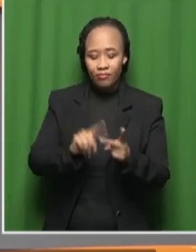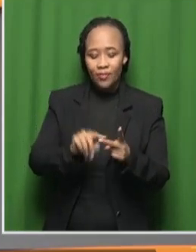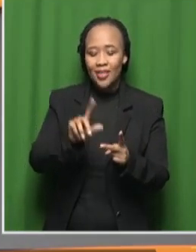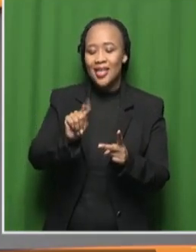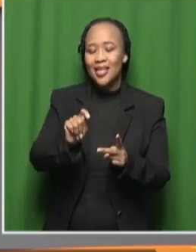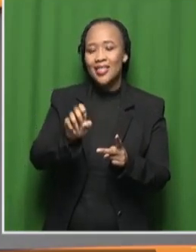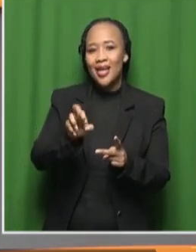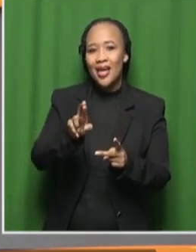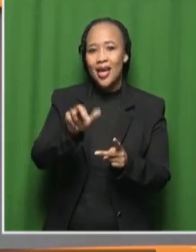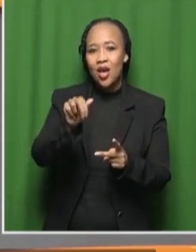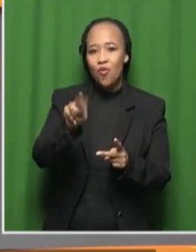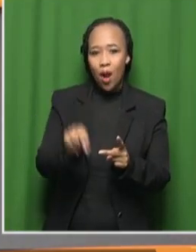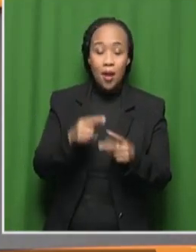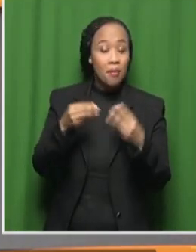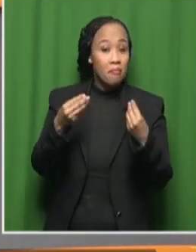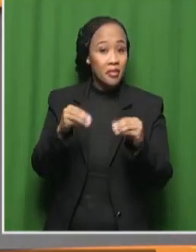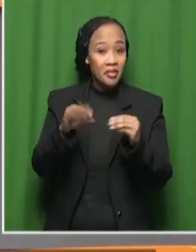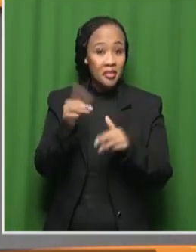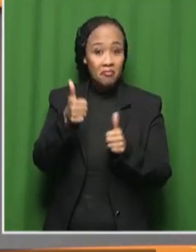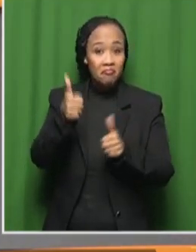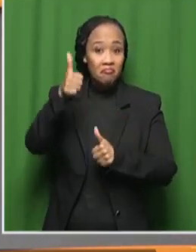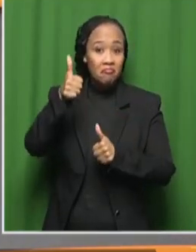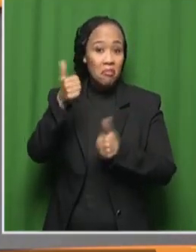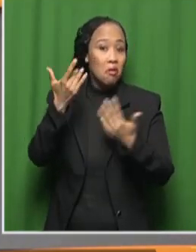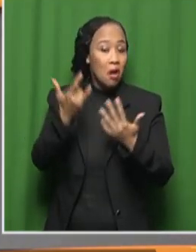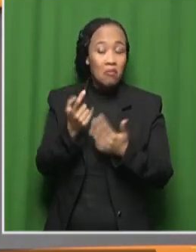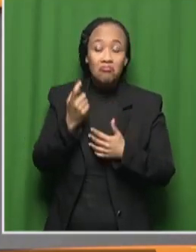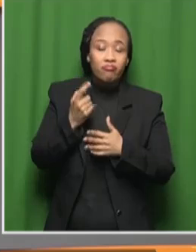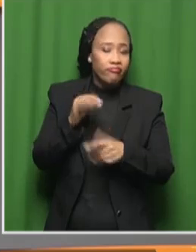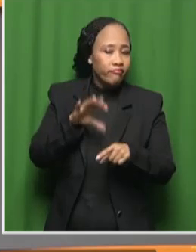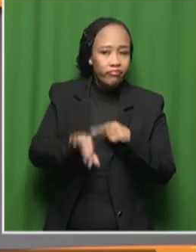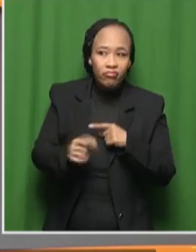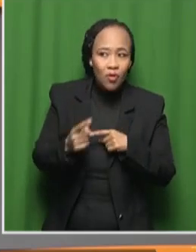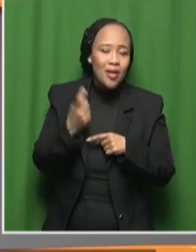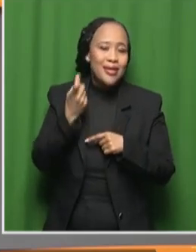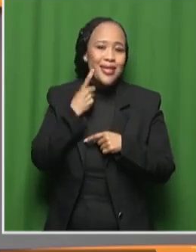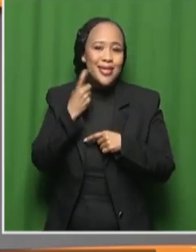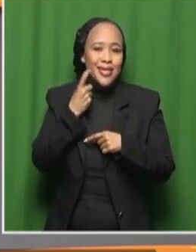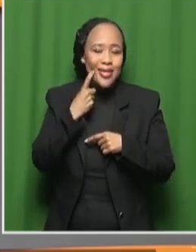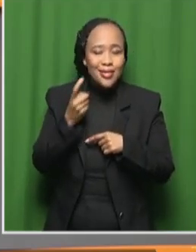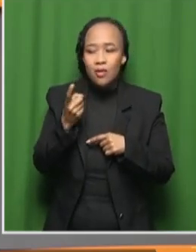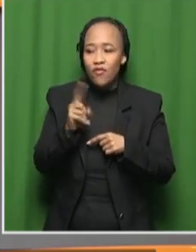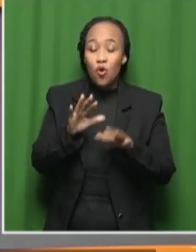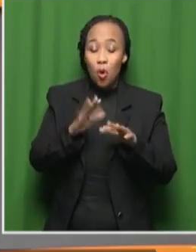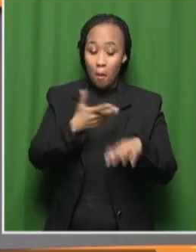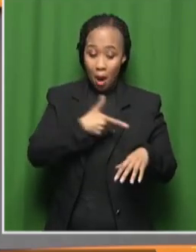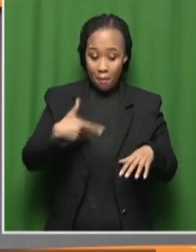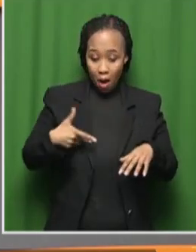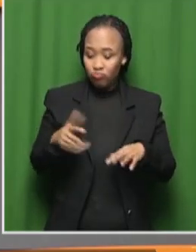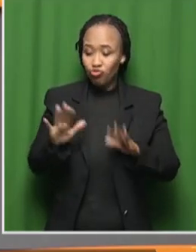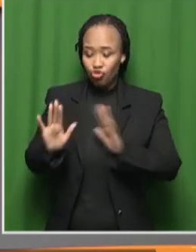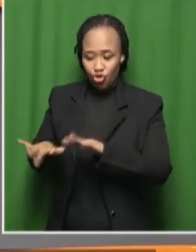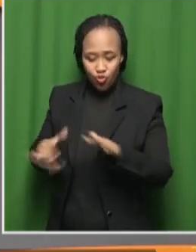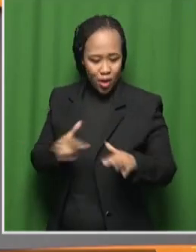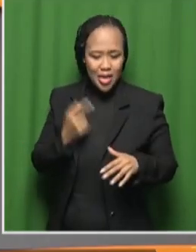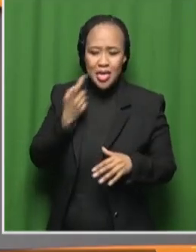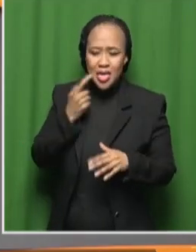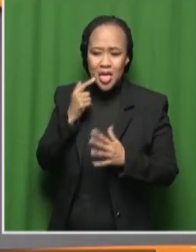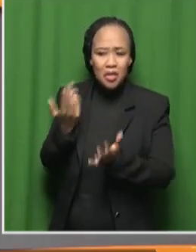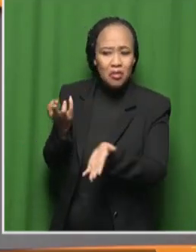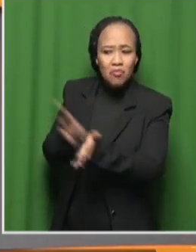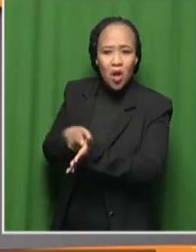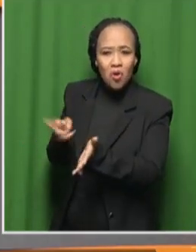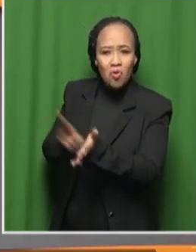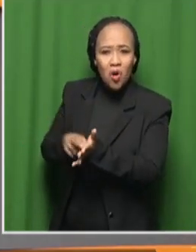marketing business executive, came up with a way for mums to have easy access to their children's medical records when it came to their children's developmental